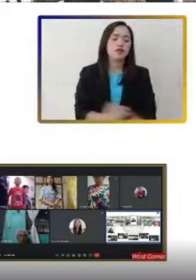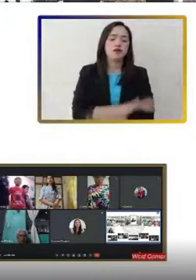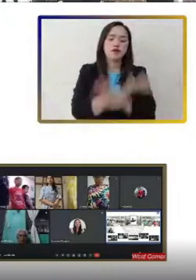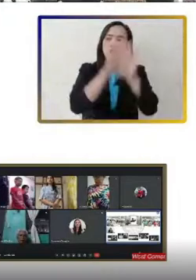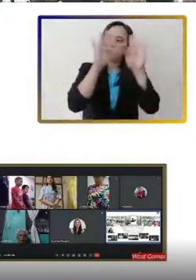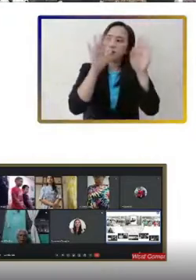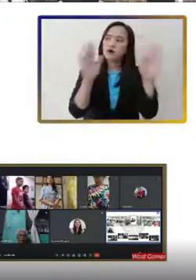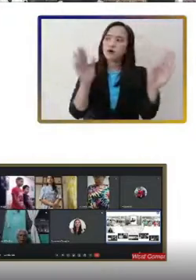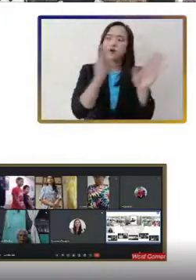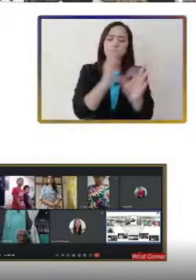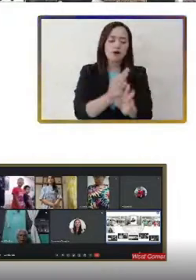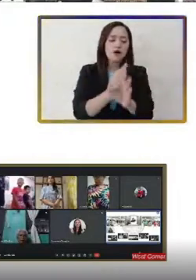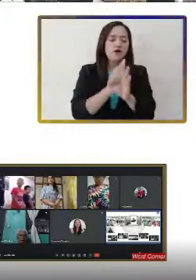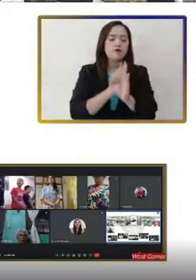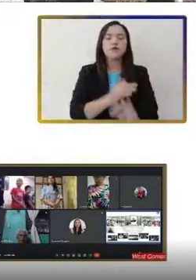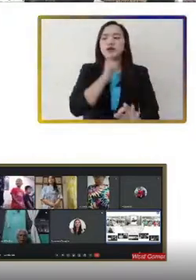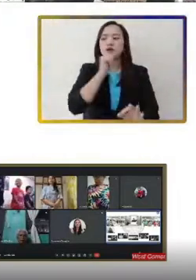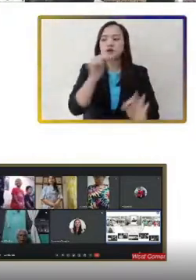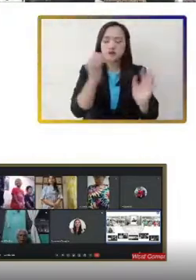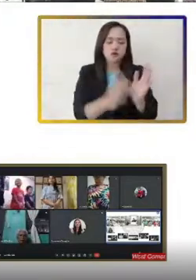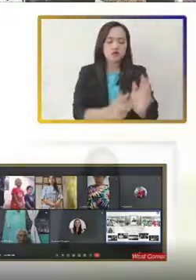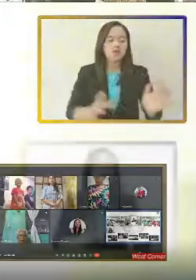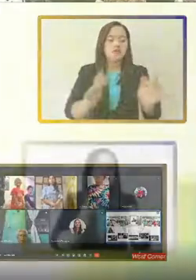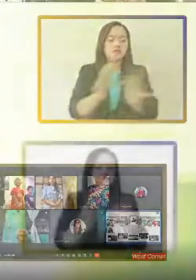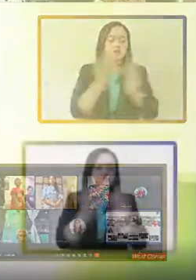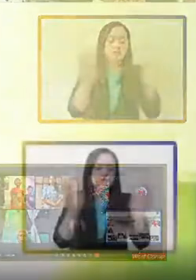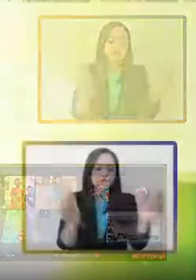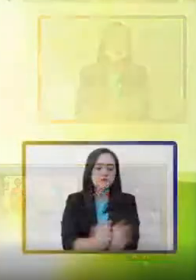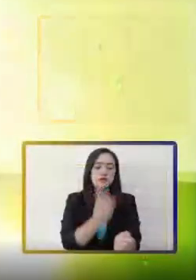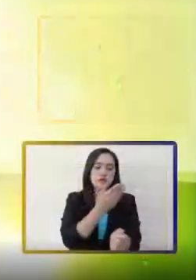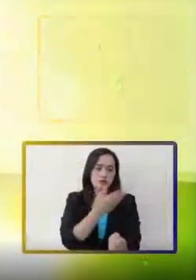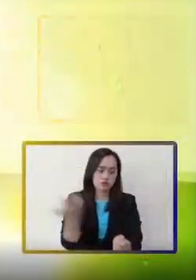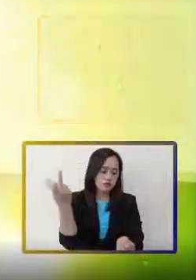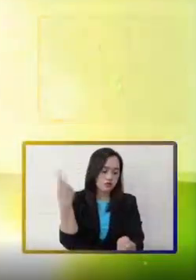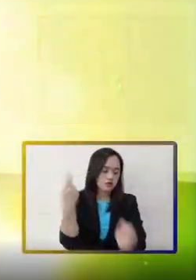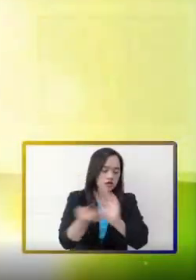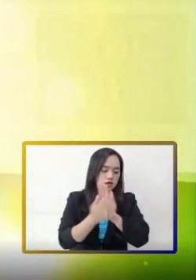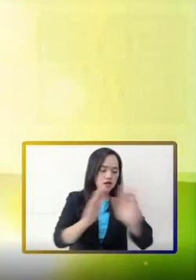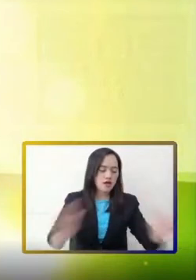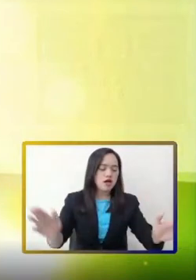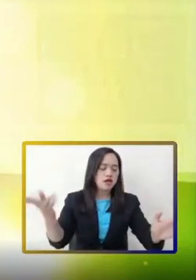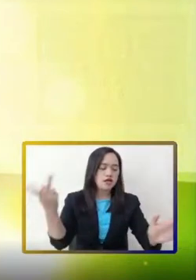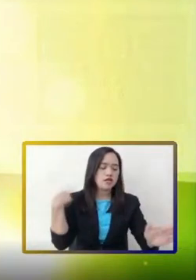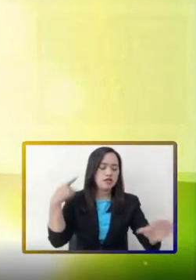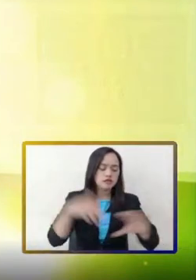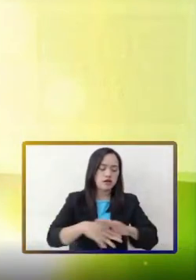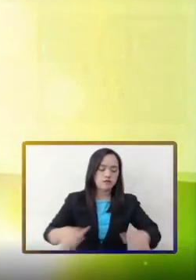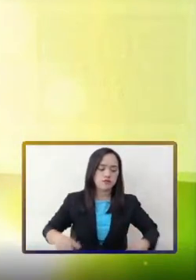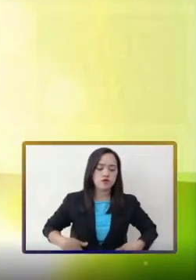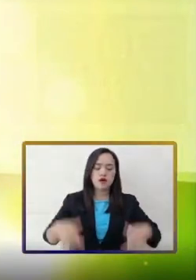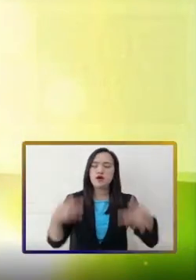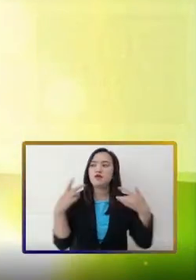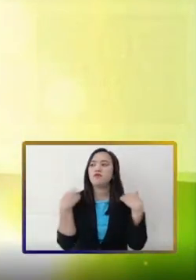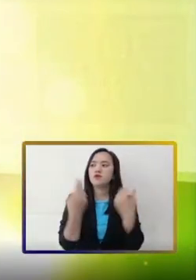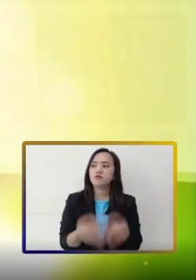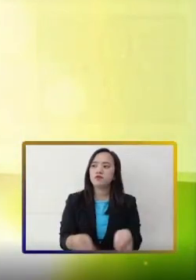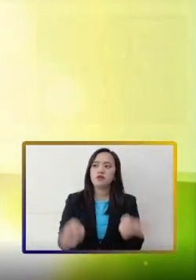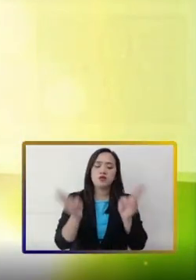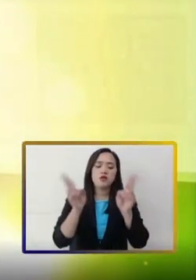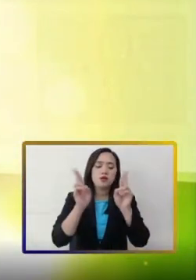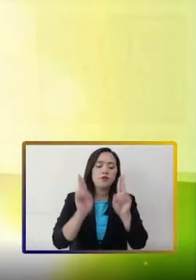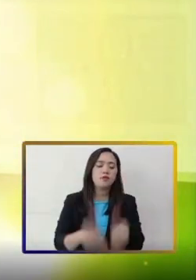and low. Fear not, I am with, peace be still. It applies heaven